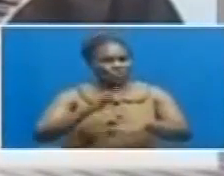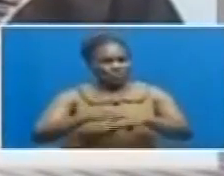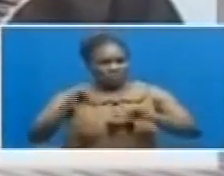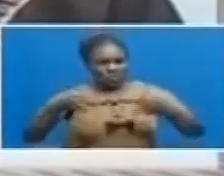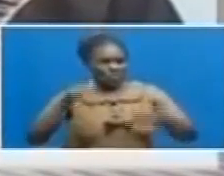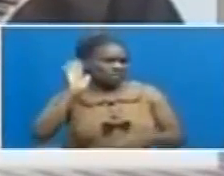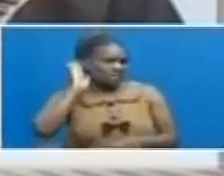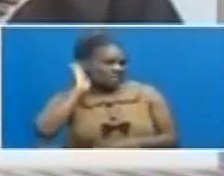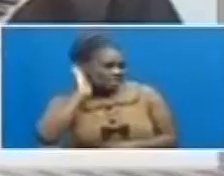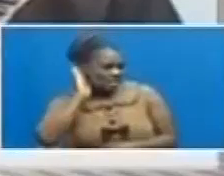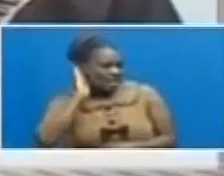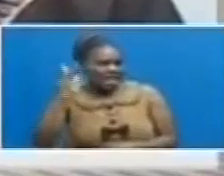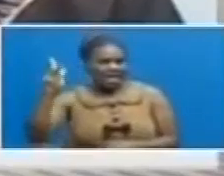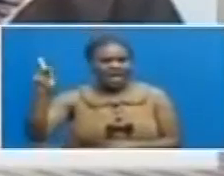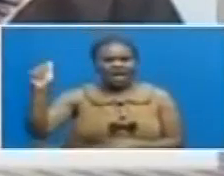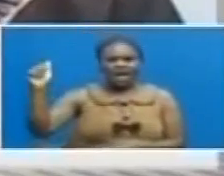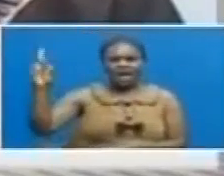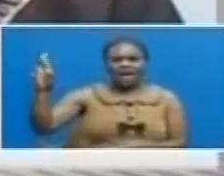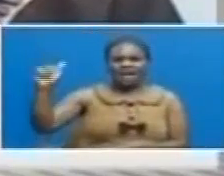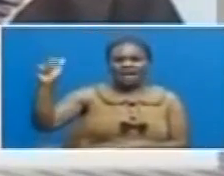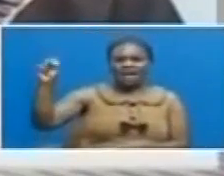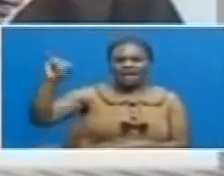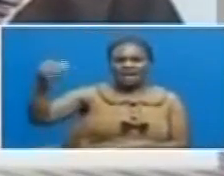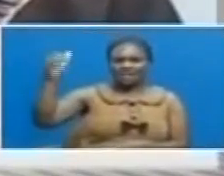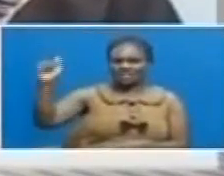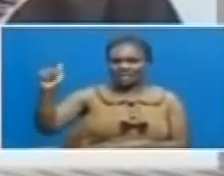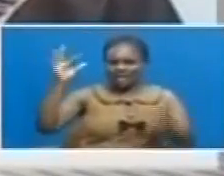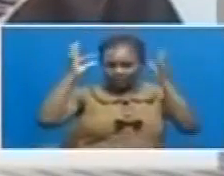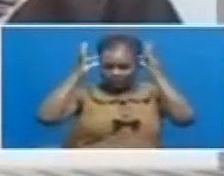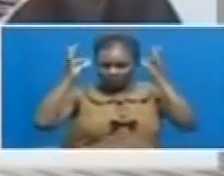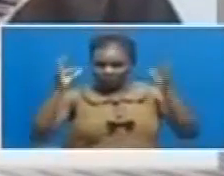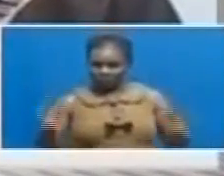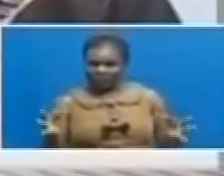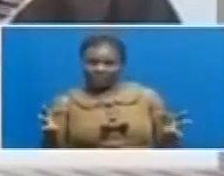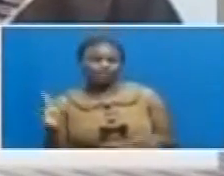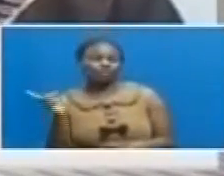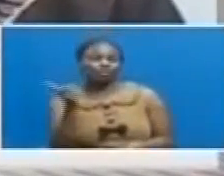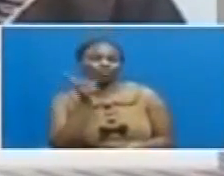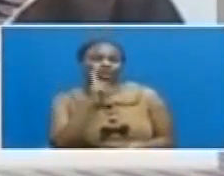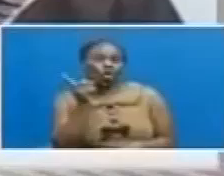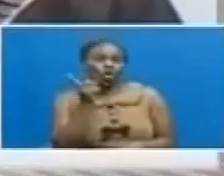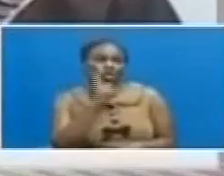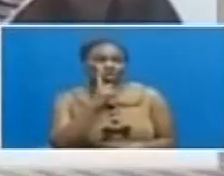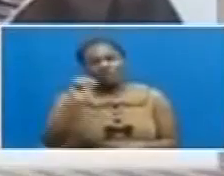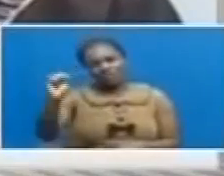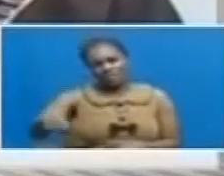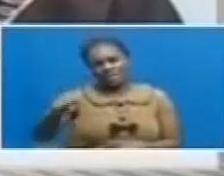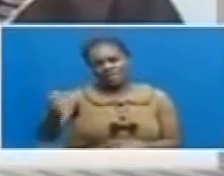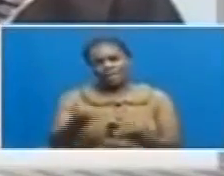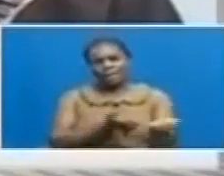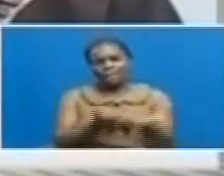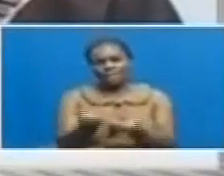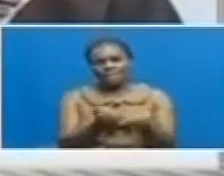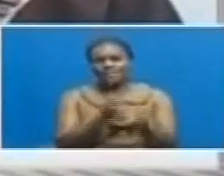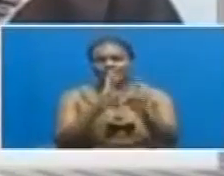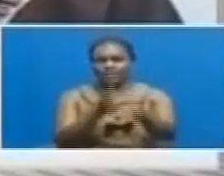that Michael Karanja, something happening about tying the nuptial knot. Oh, yes. Michael Karanja, our business editor, is